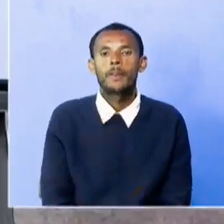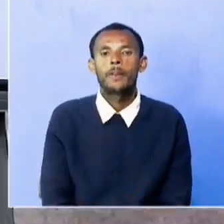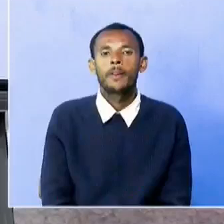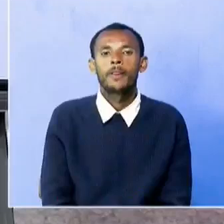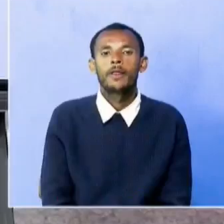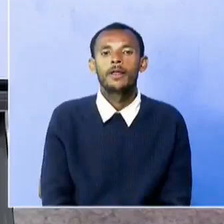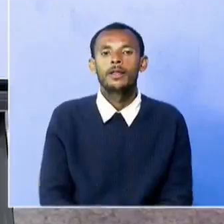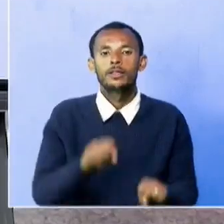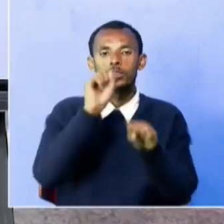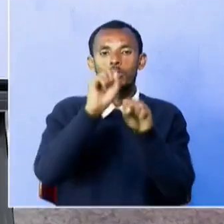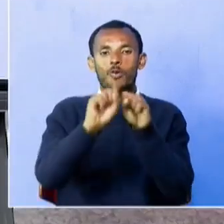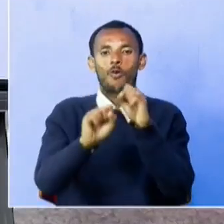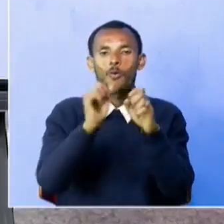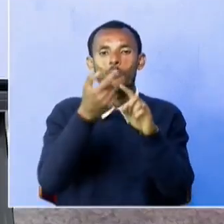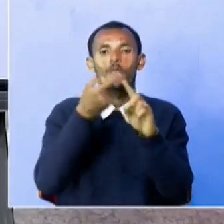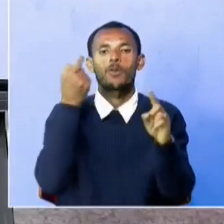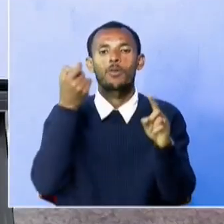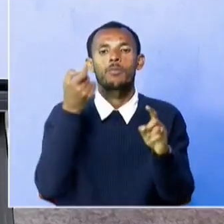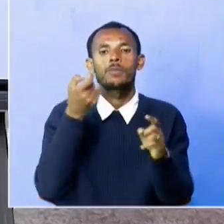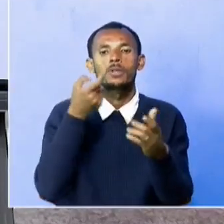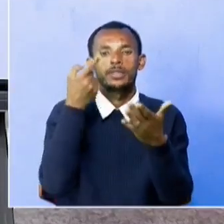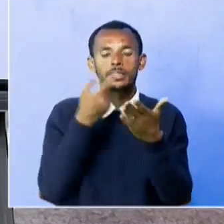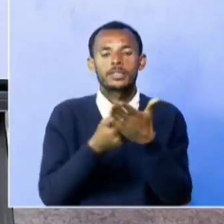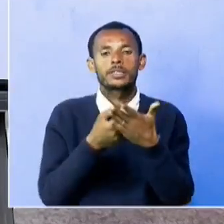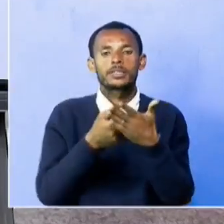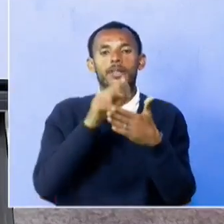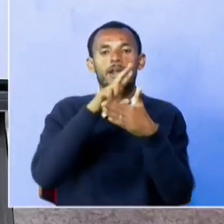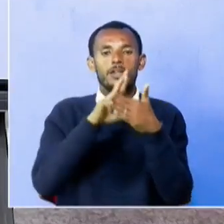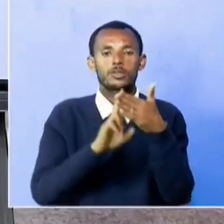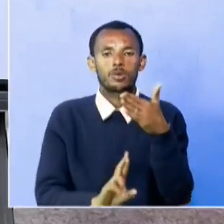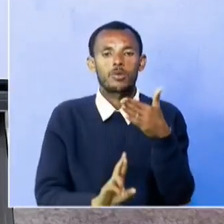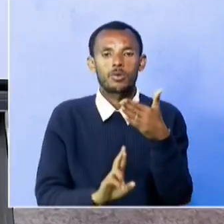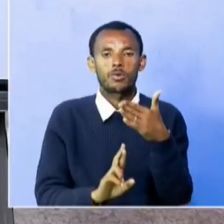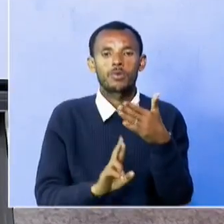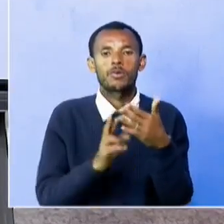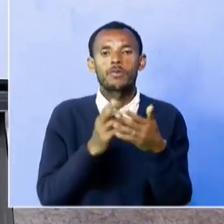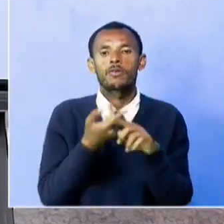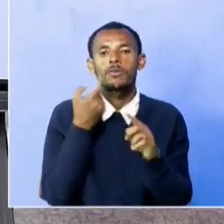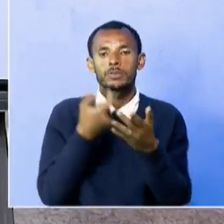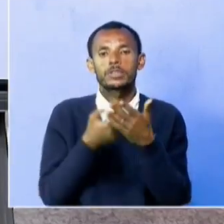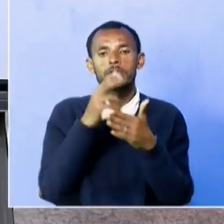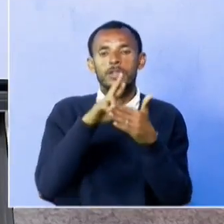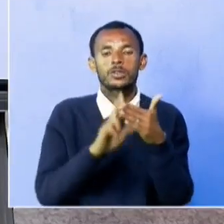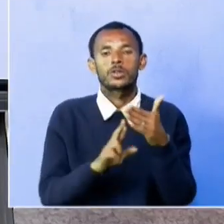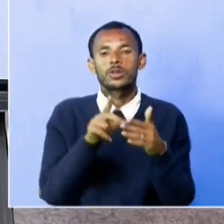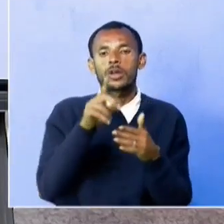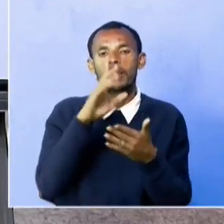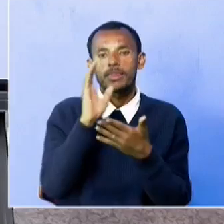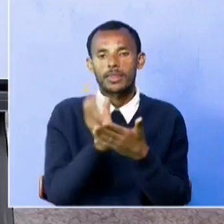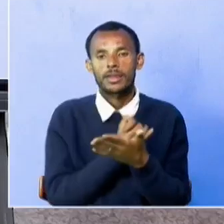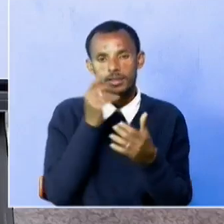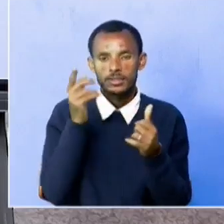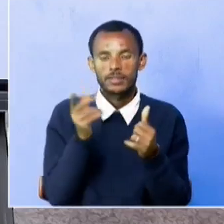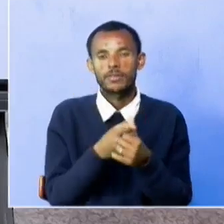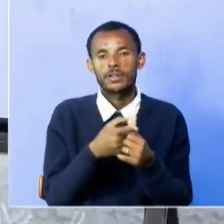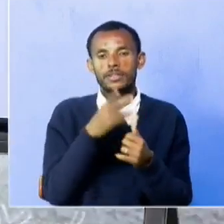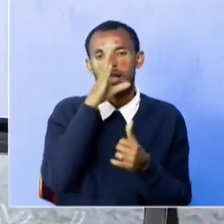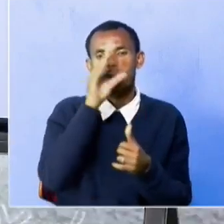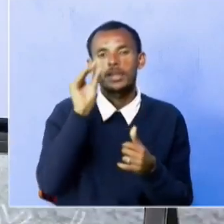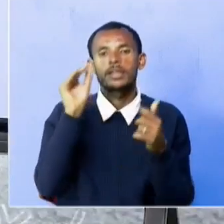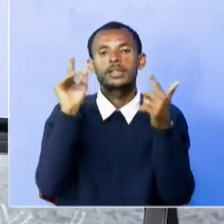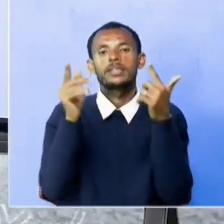triangles. So from this ratio, you can take the first one and the third